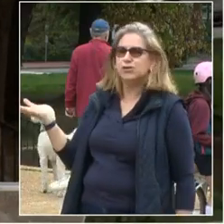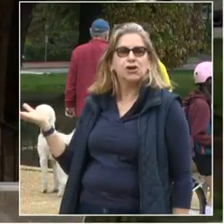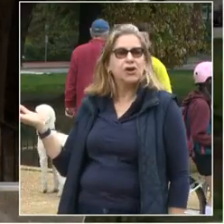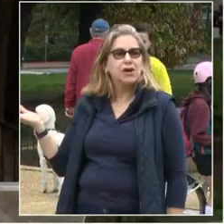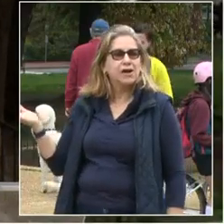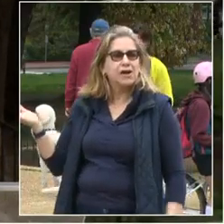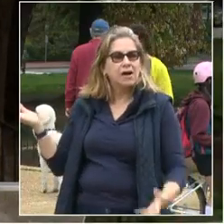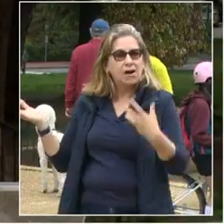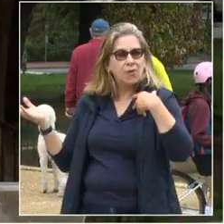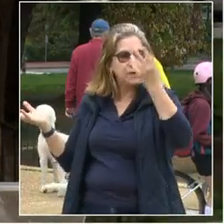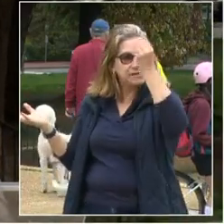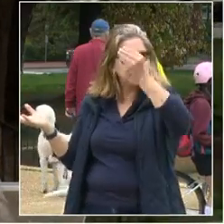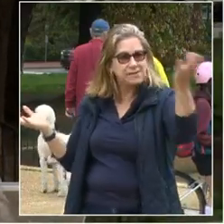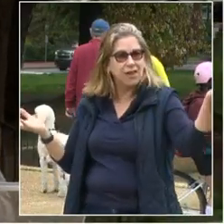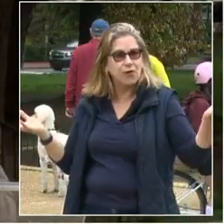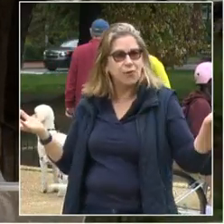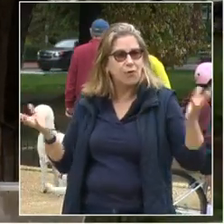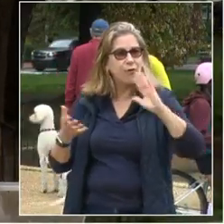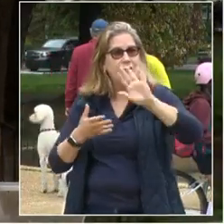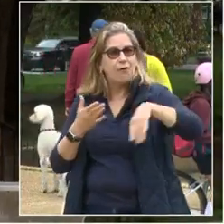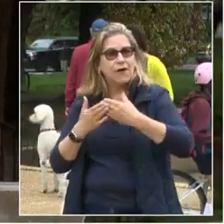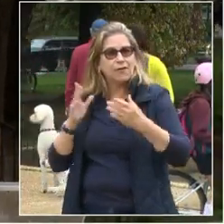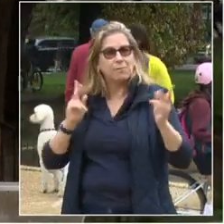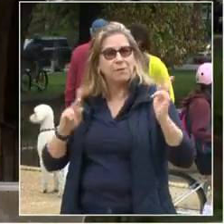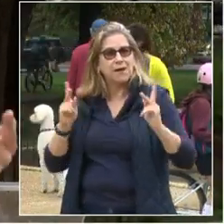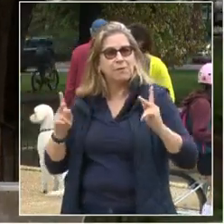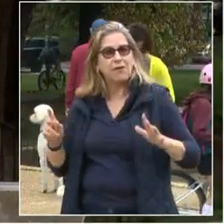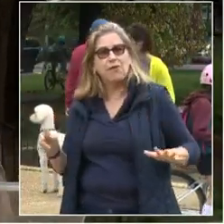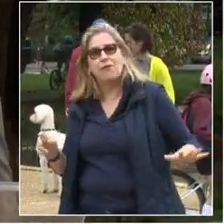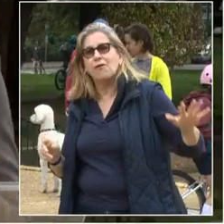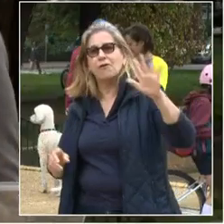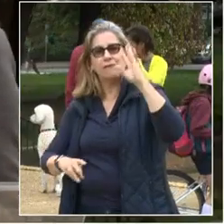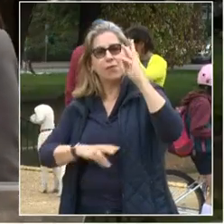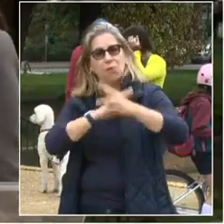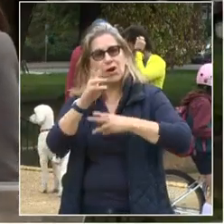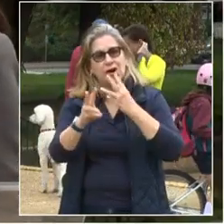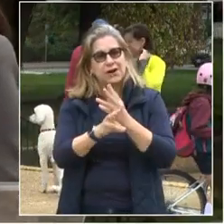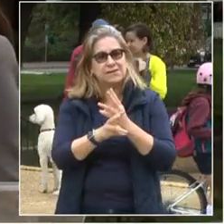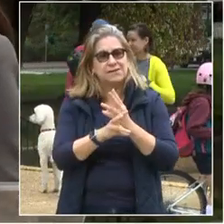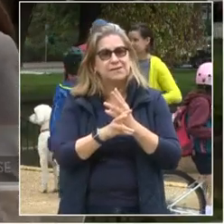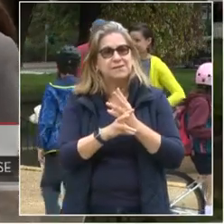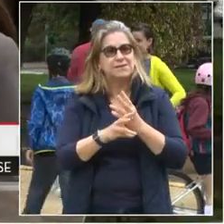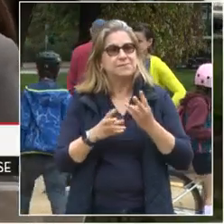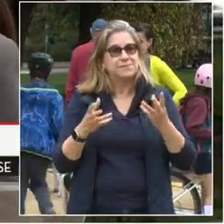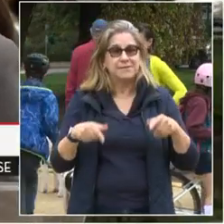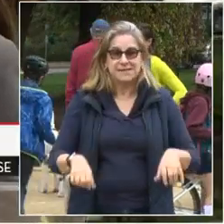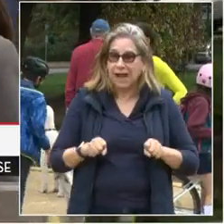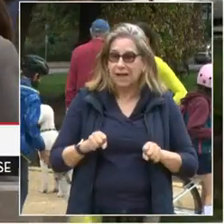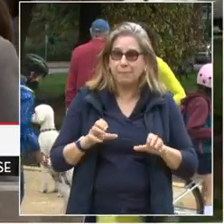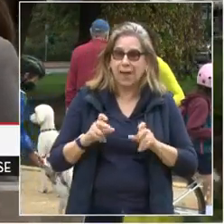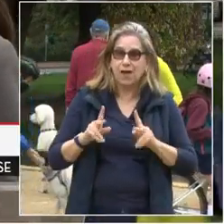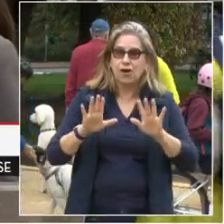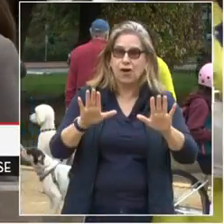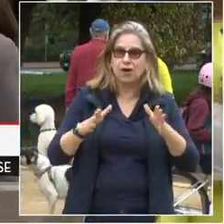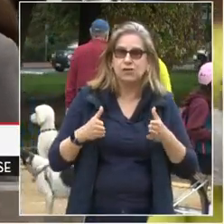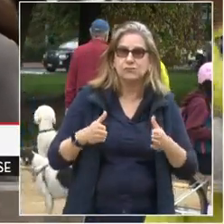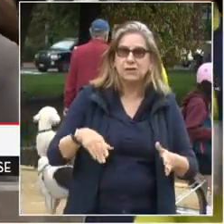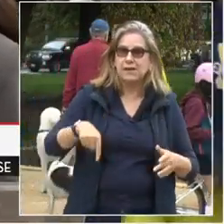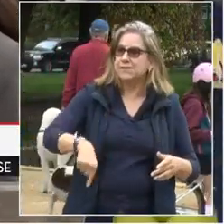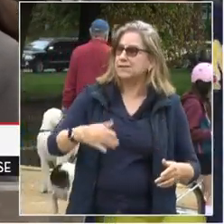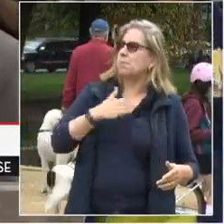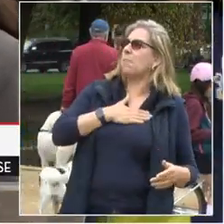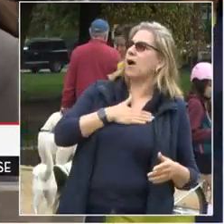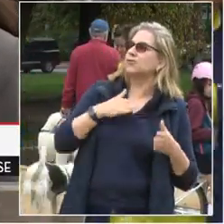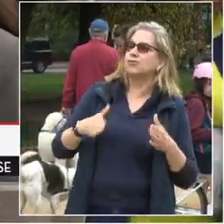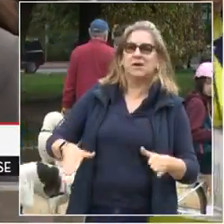world that these are your streets. So can you help me tell everyone around the world, this is my street? We're